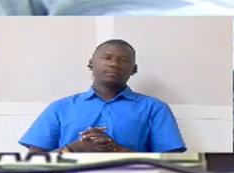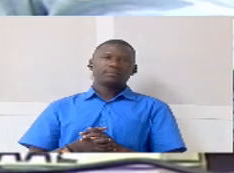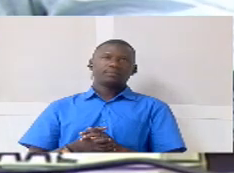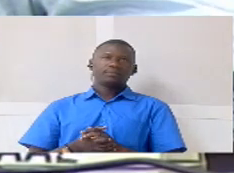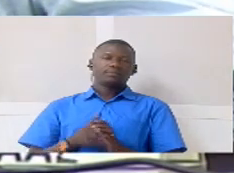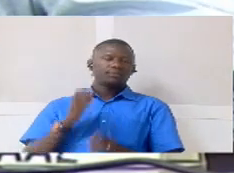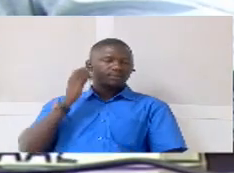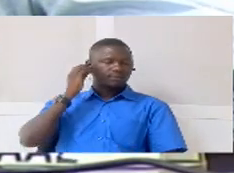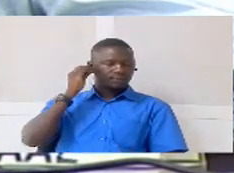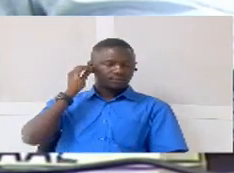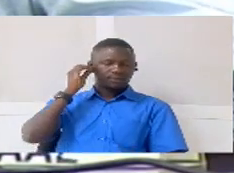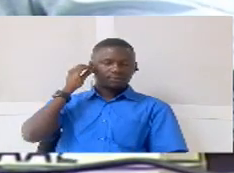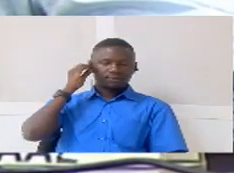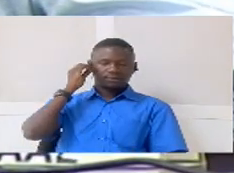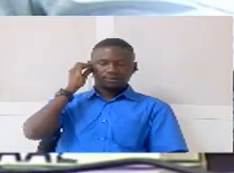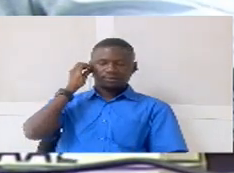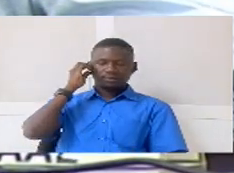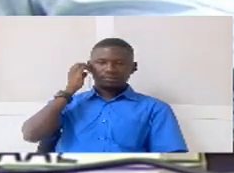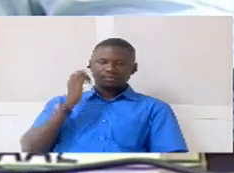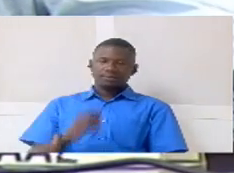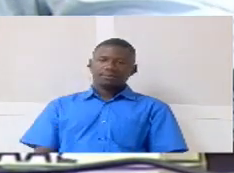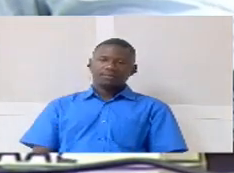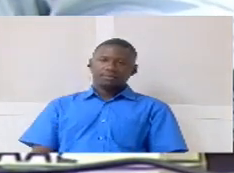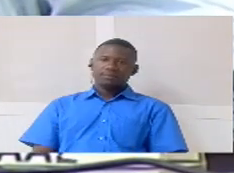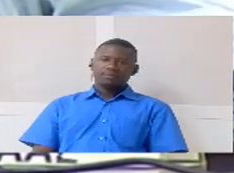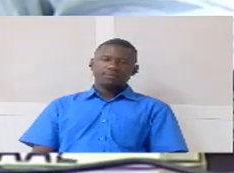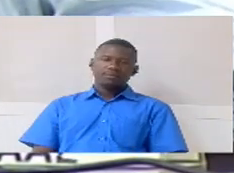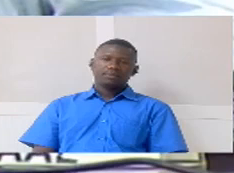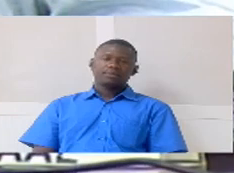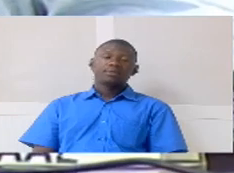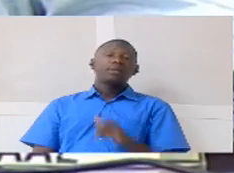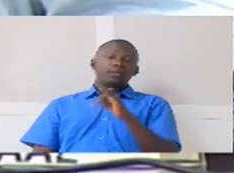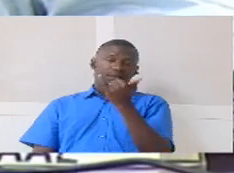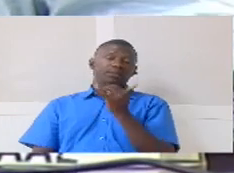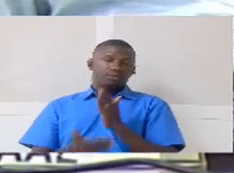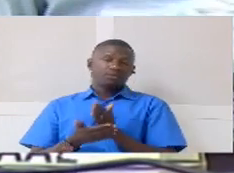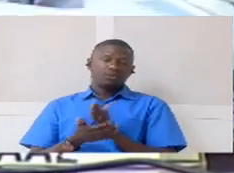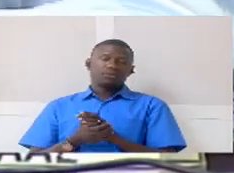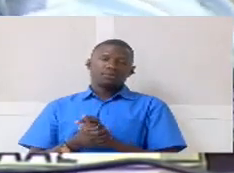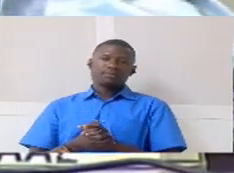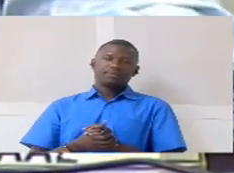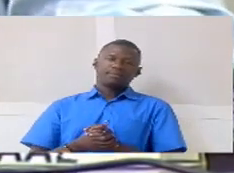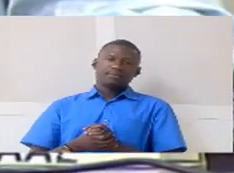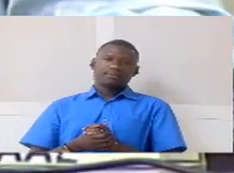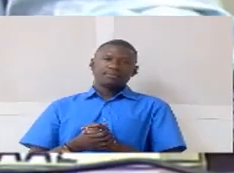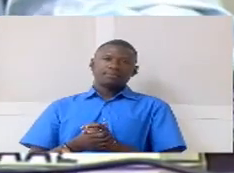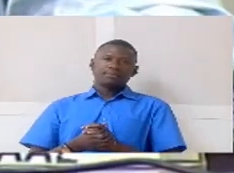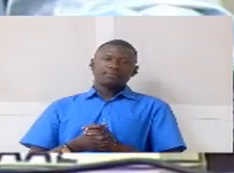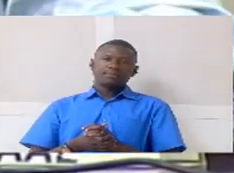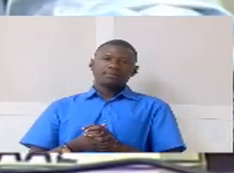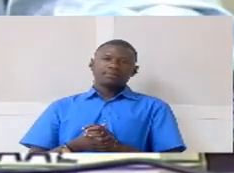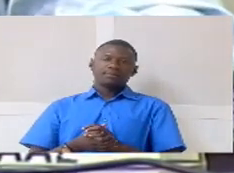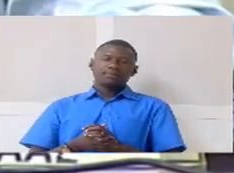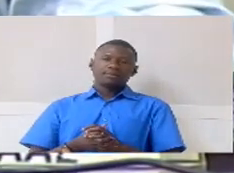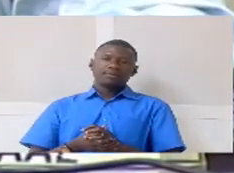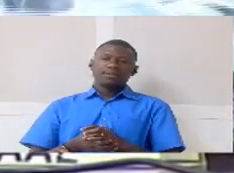uo kufosongu lukake kaito li njilibukaje. Yes, that is it. And not only would they disappear documents to cover up